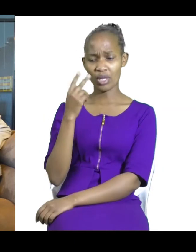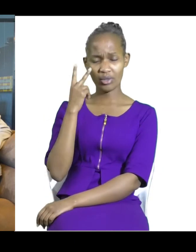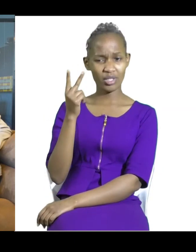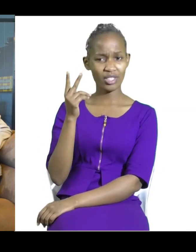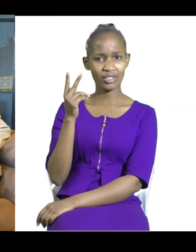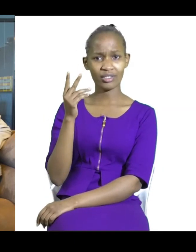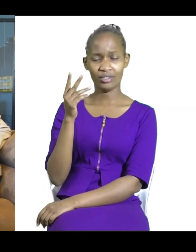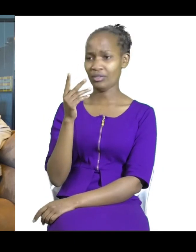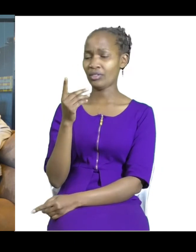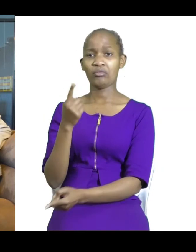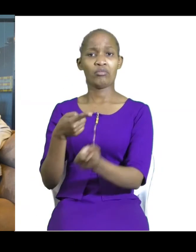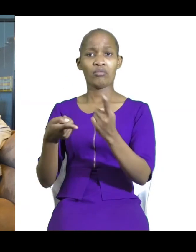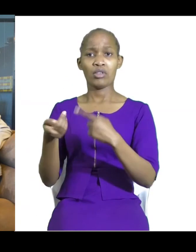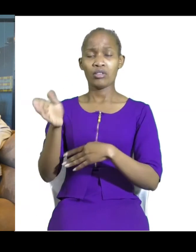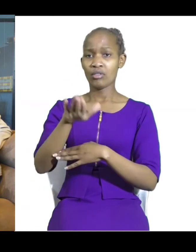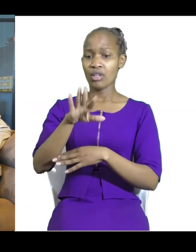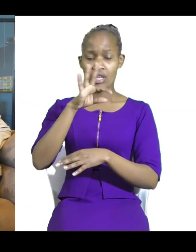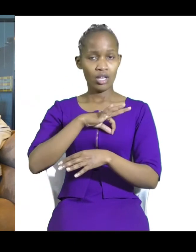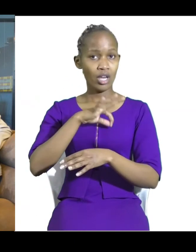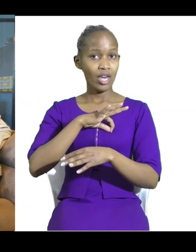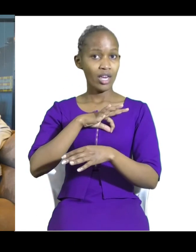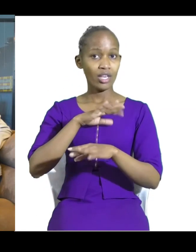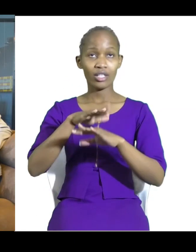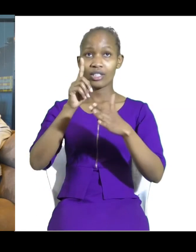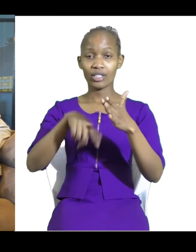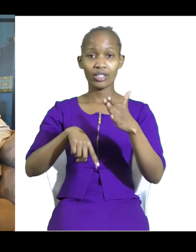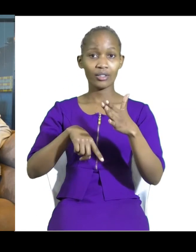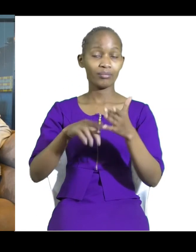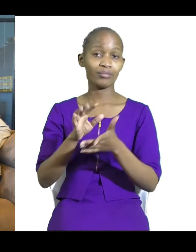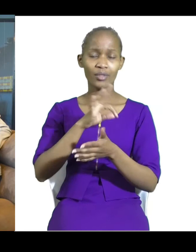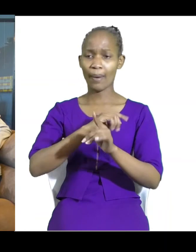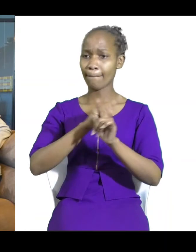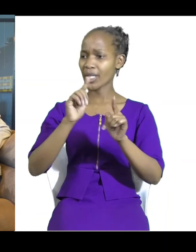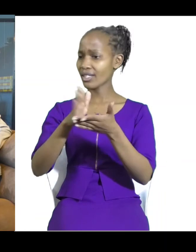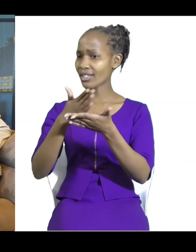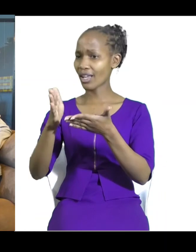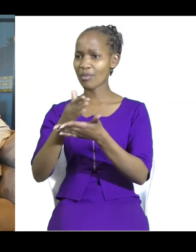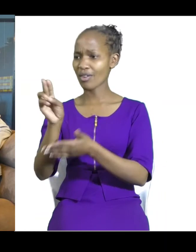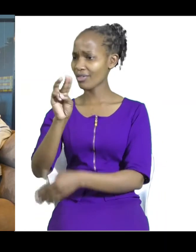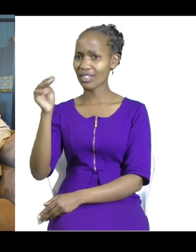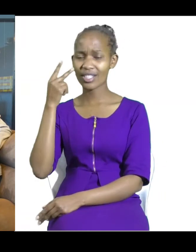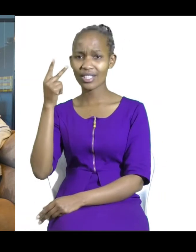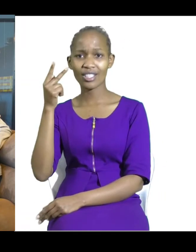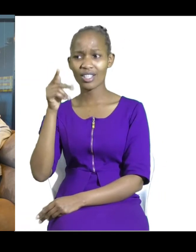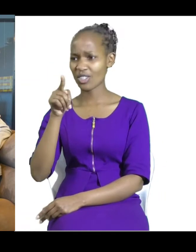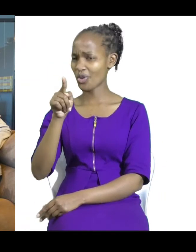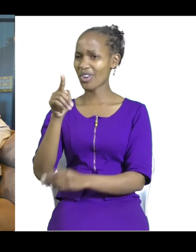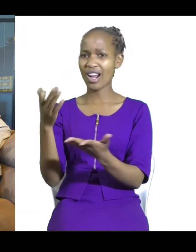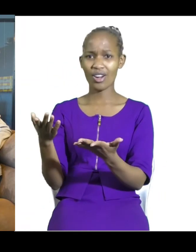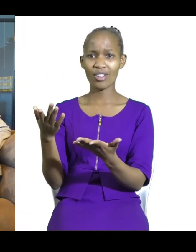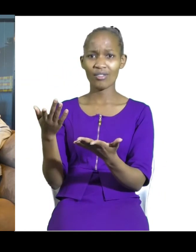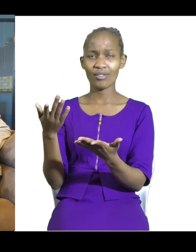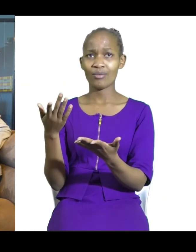want to see return on investment in terms of profits. But some of them are looking at return